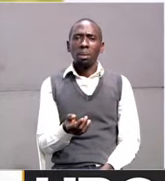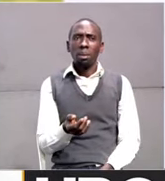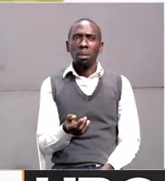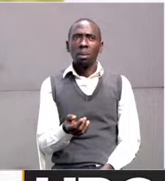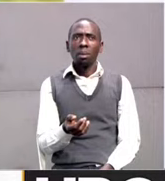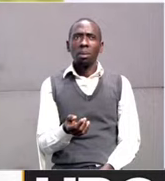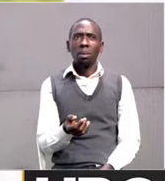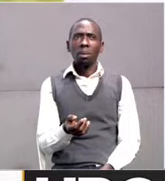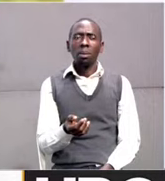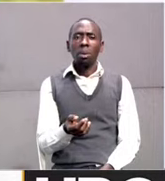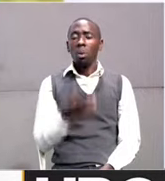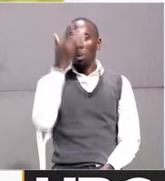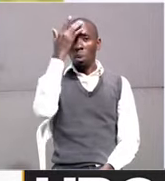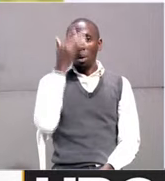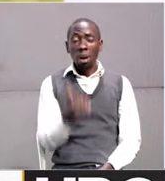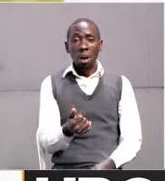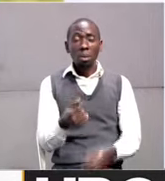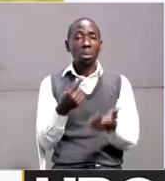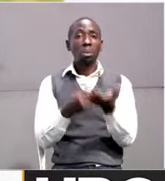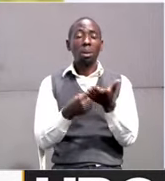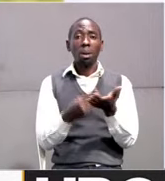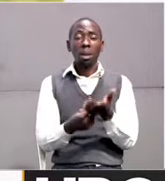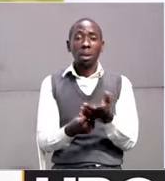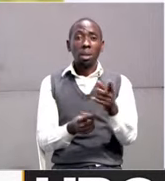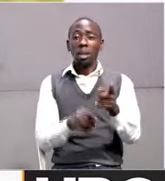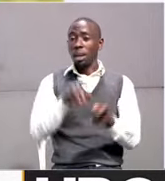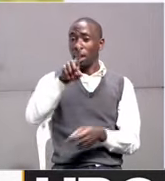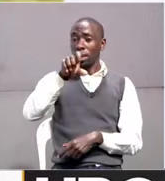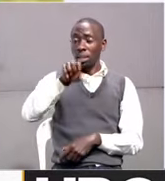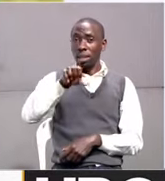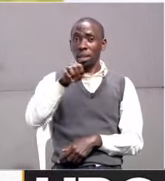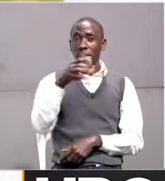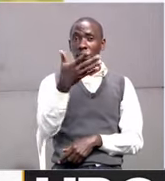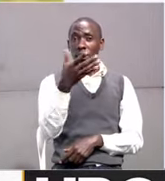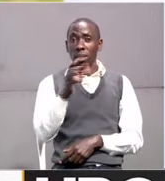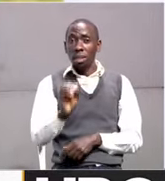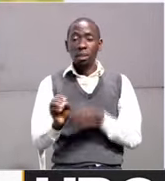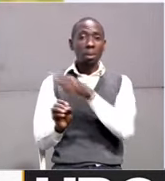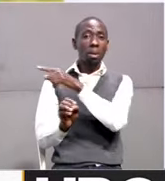Why was Uganda importing? In the 1950s at Ntungamo,